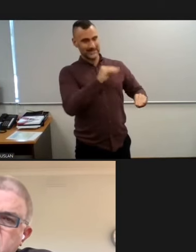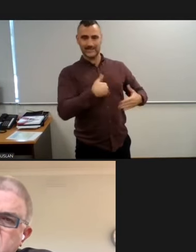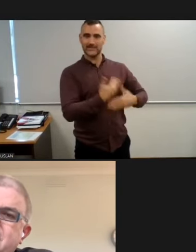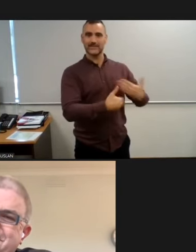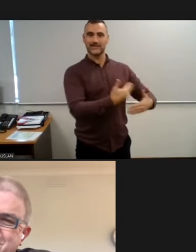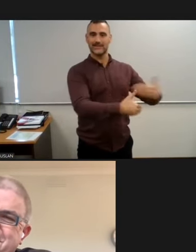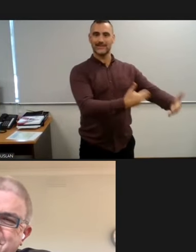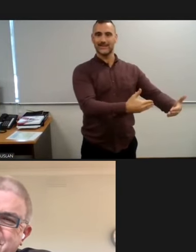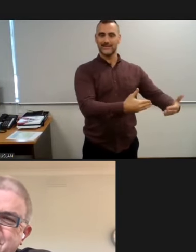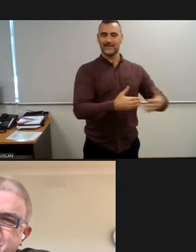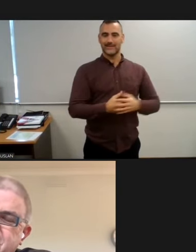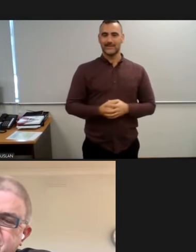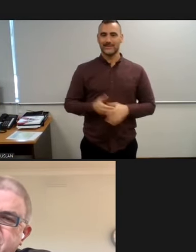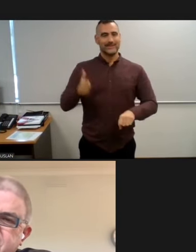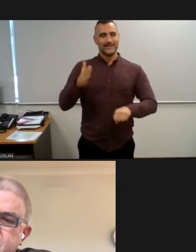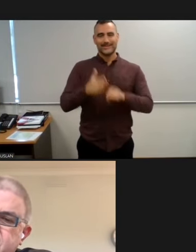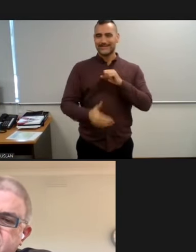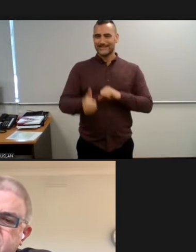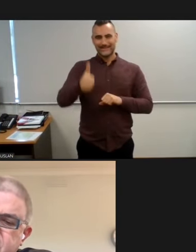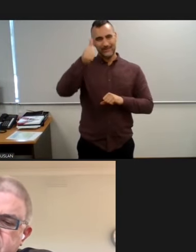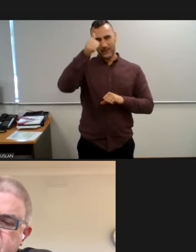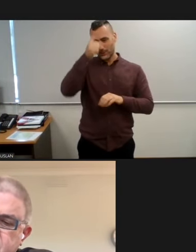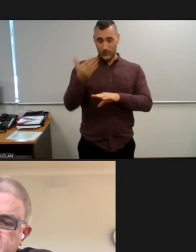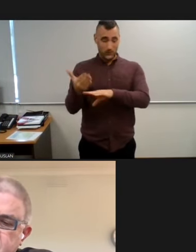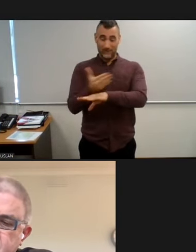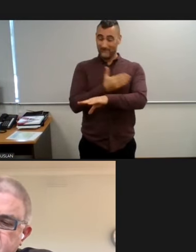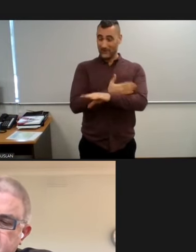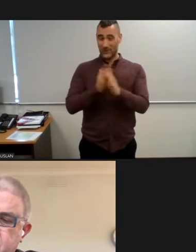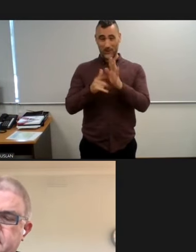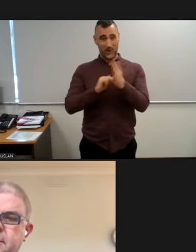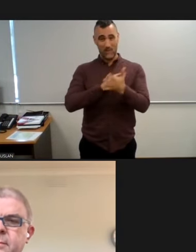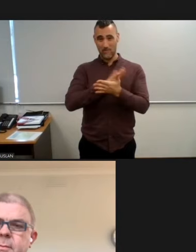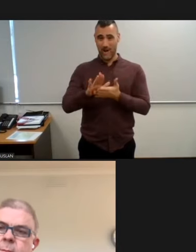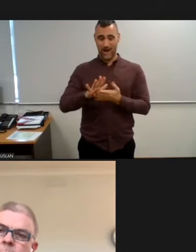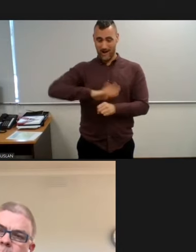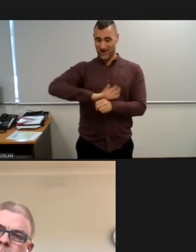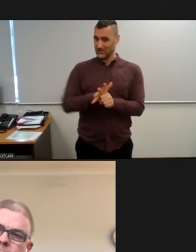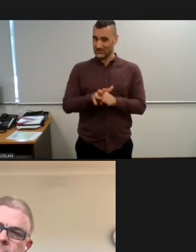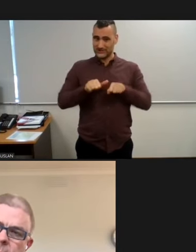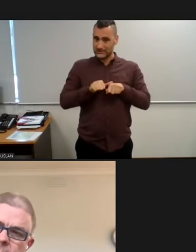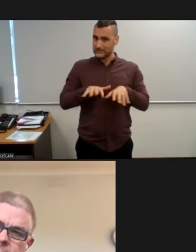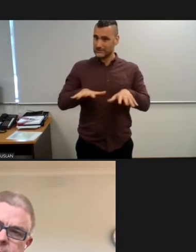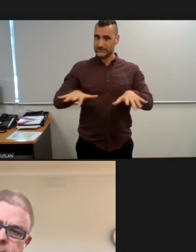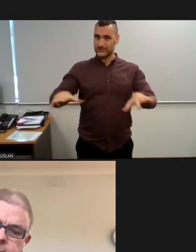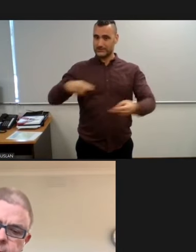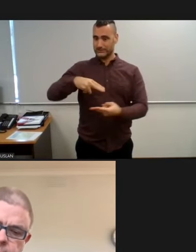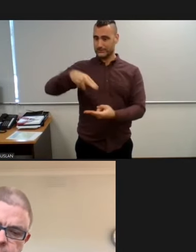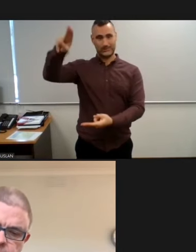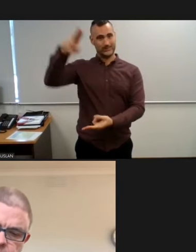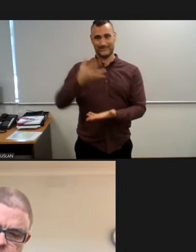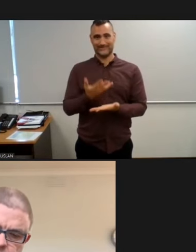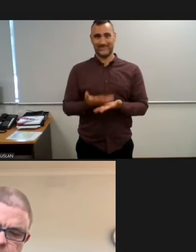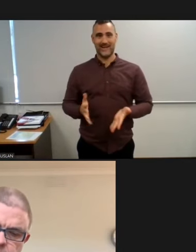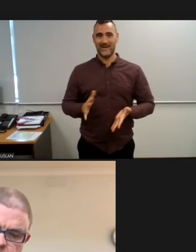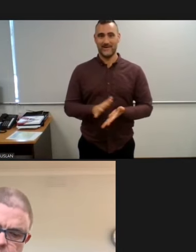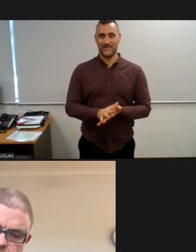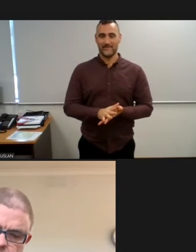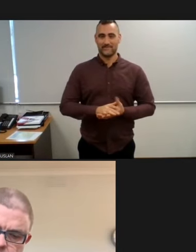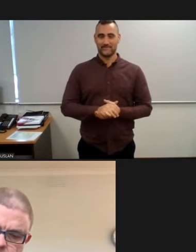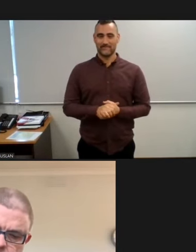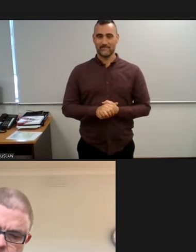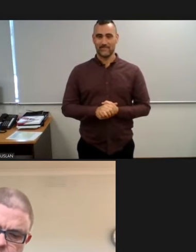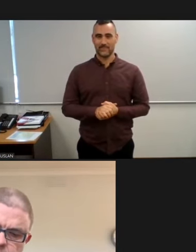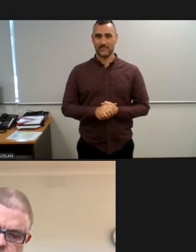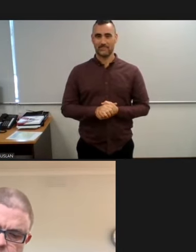anticipated at the beginning as well. In terms of, I guess, jumping to the sort of the federal space, but also things that are going to have a really